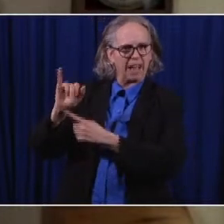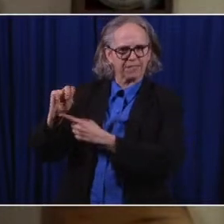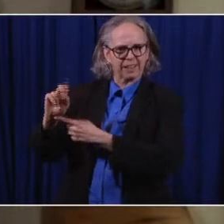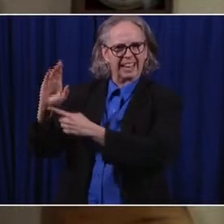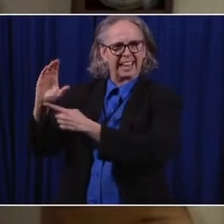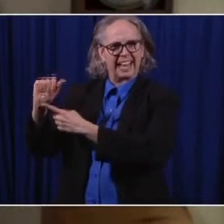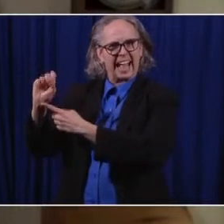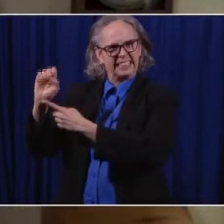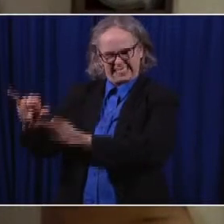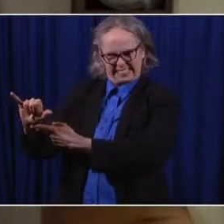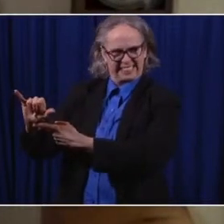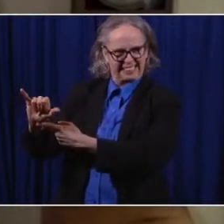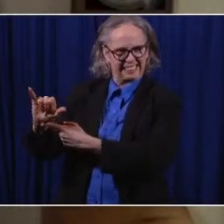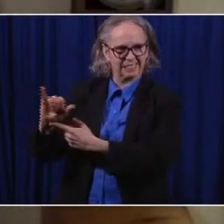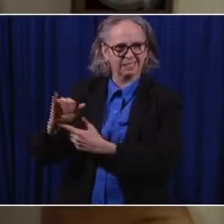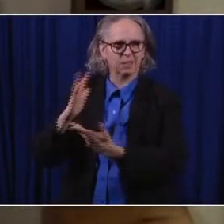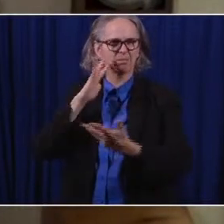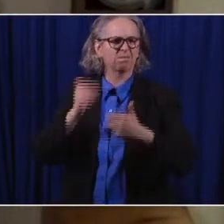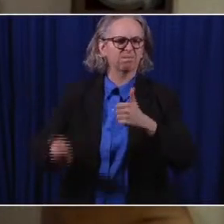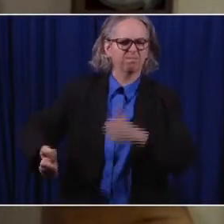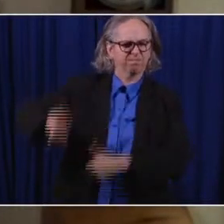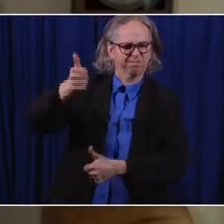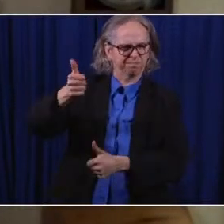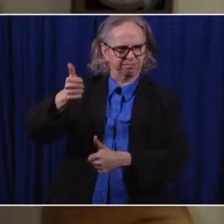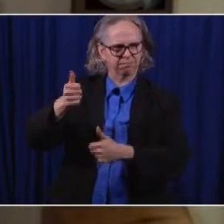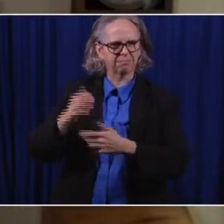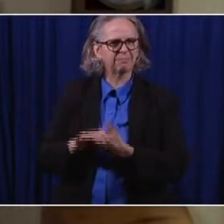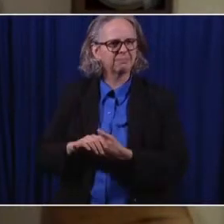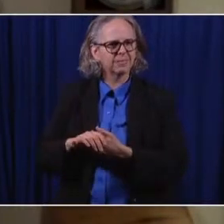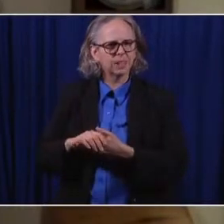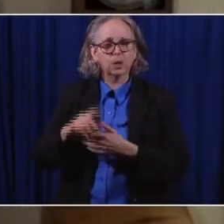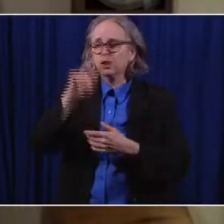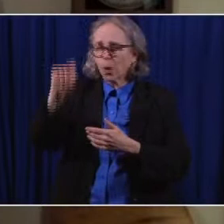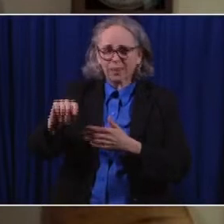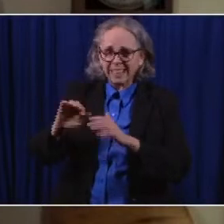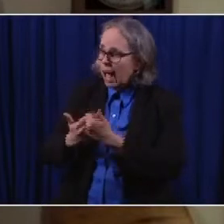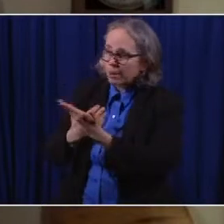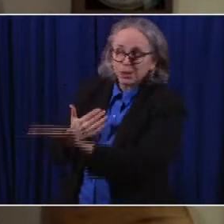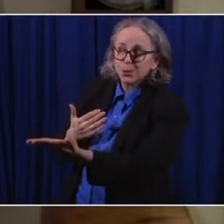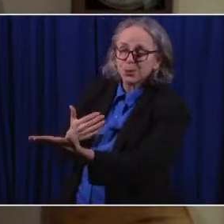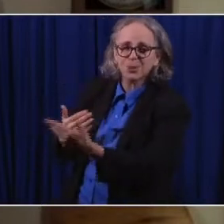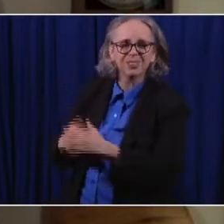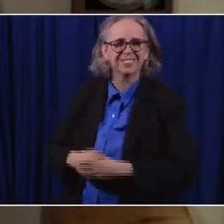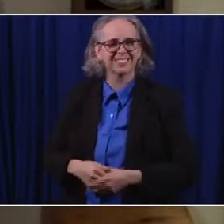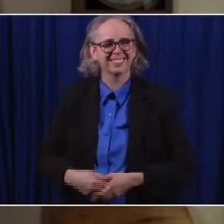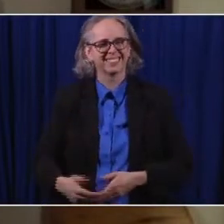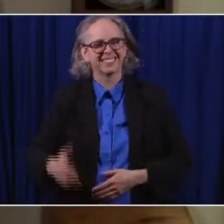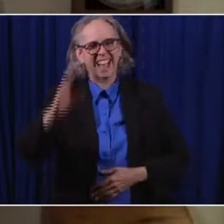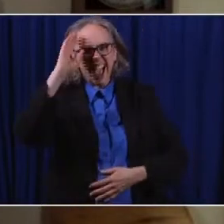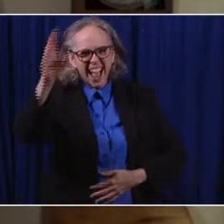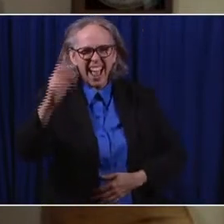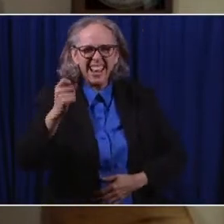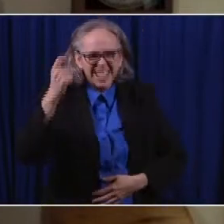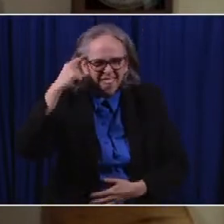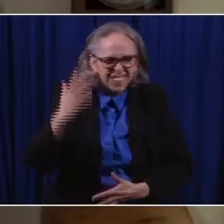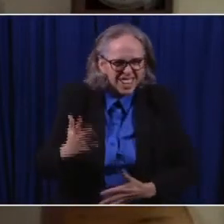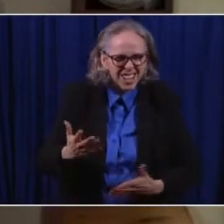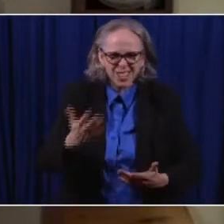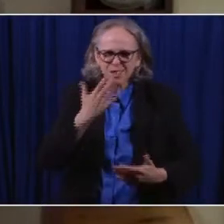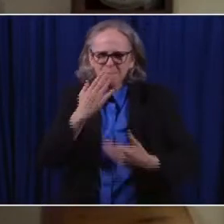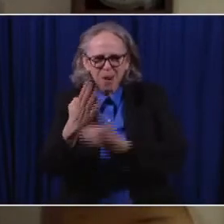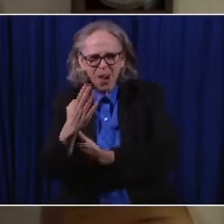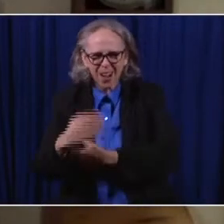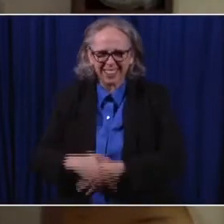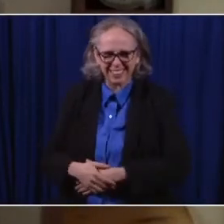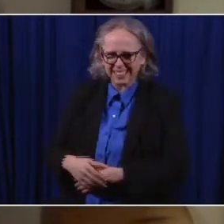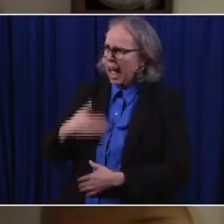Health in Toledo. How are you doing? Hey, Doing Doctor. very well, Governor DeWine. Thank you. How are you? I'm well.